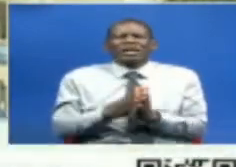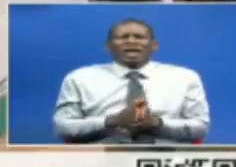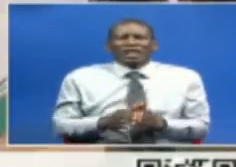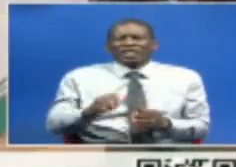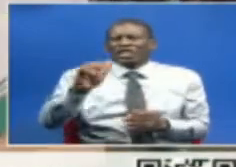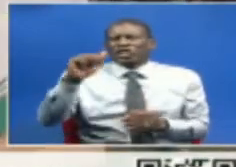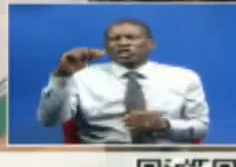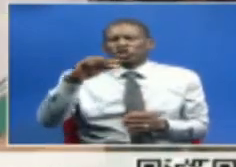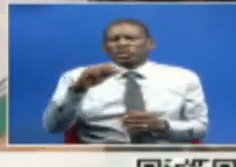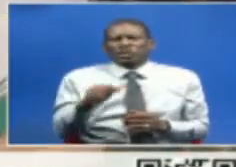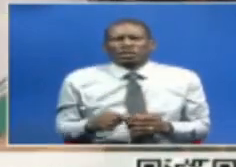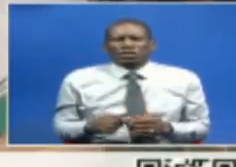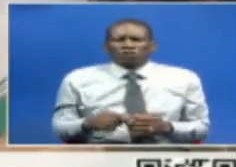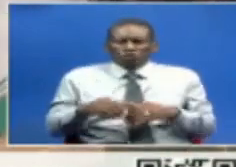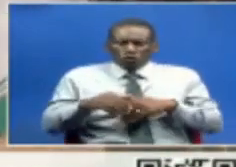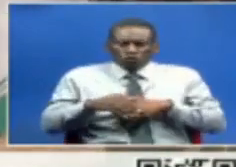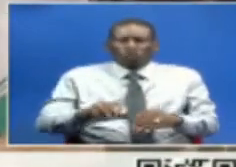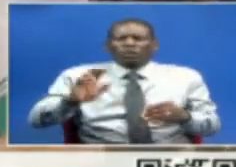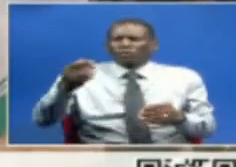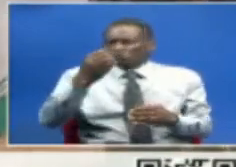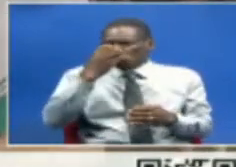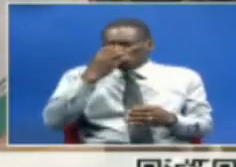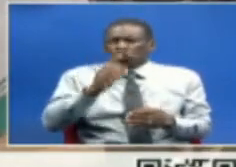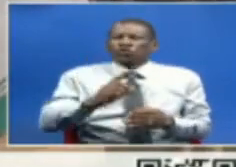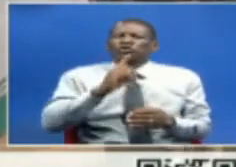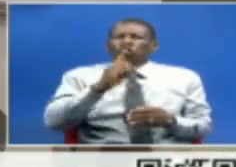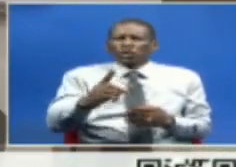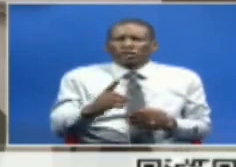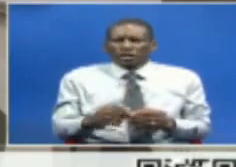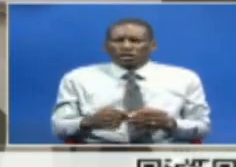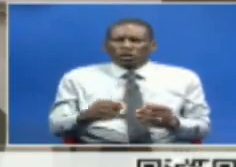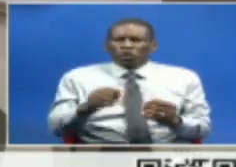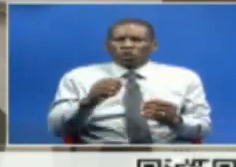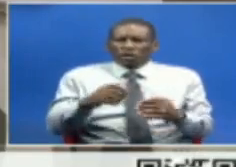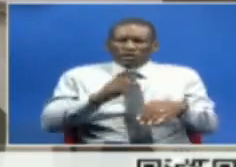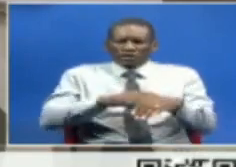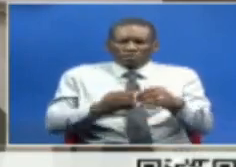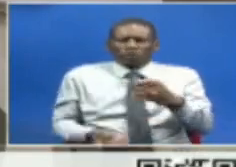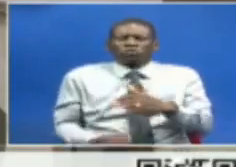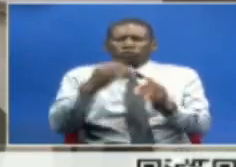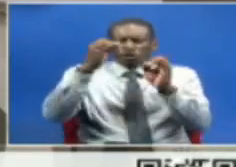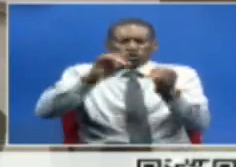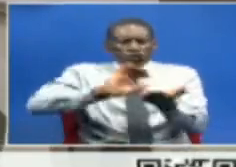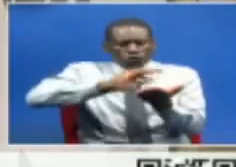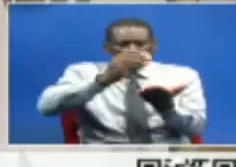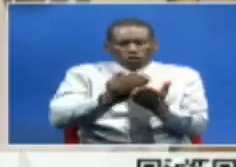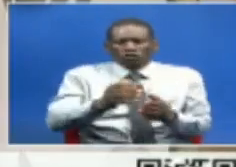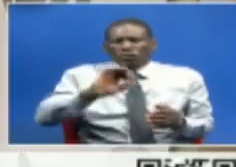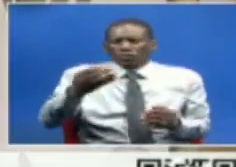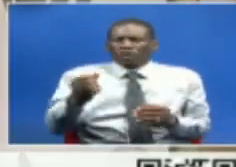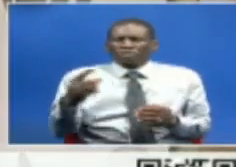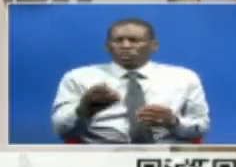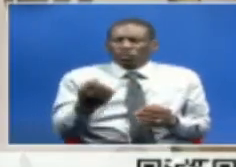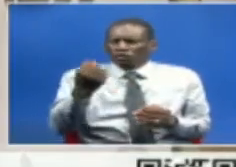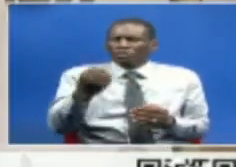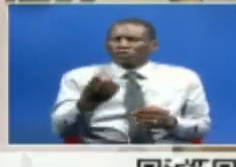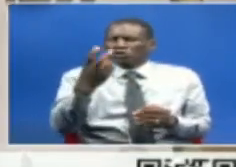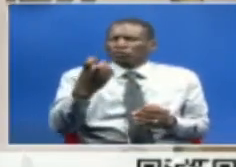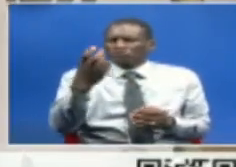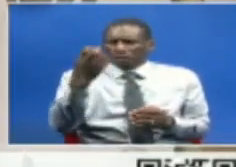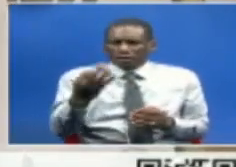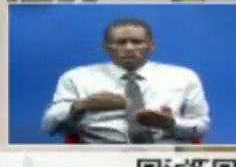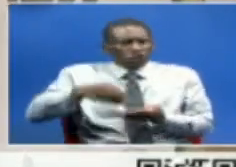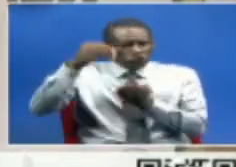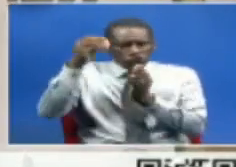General. In line with President William Ruto's directive, when he unveiled the new funding model on the 3rd of May 2023,